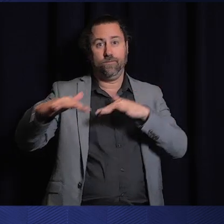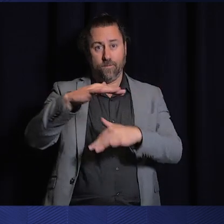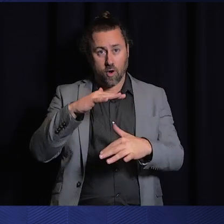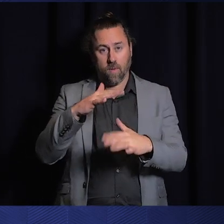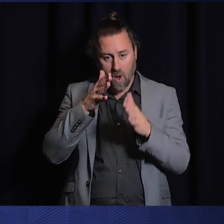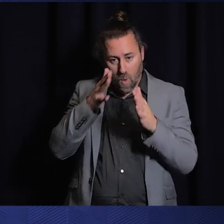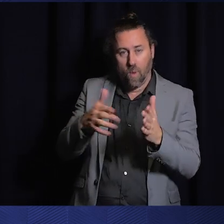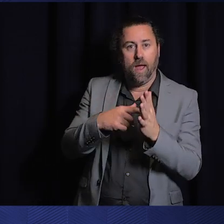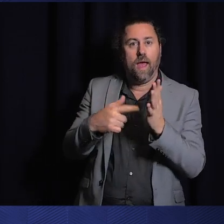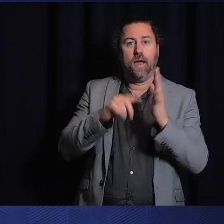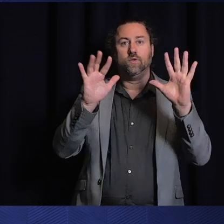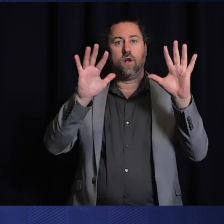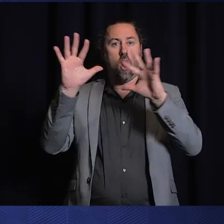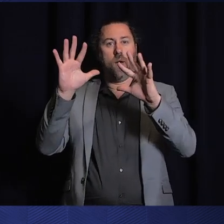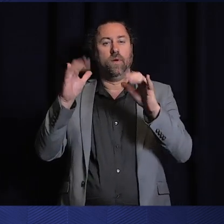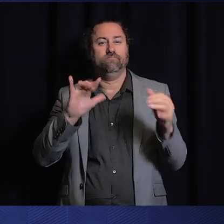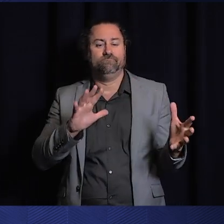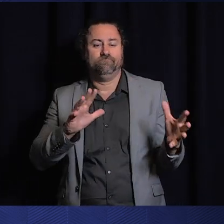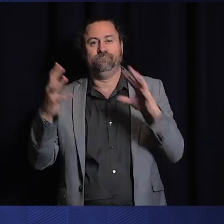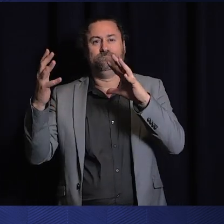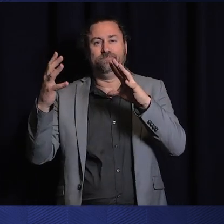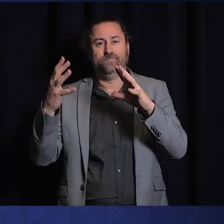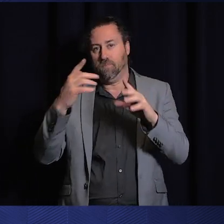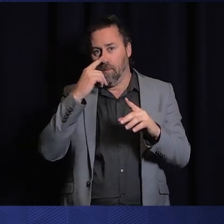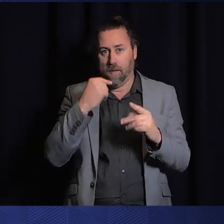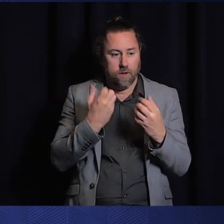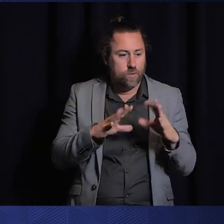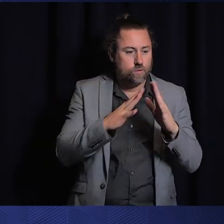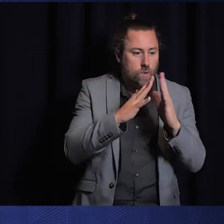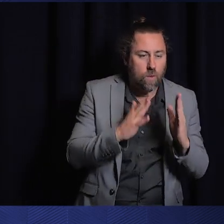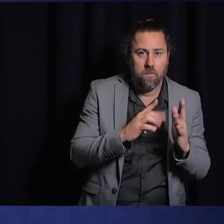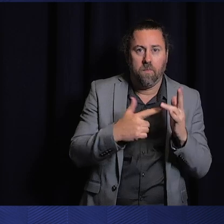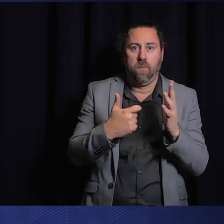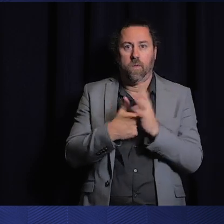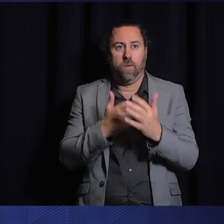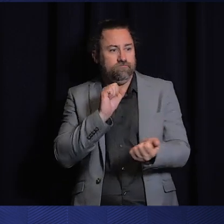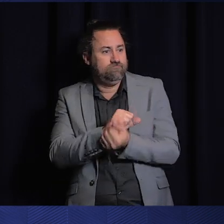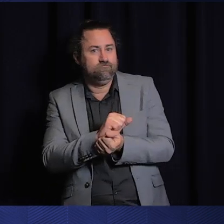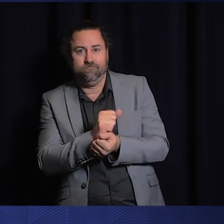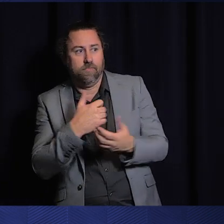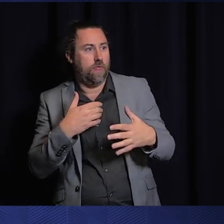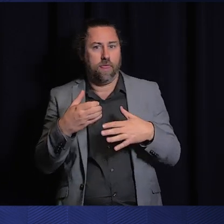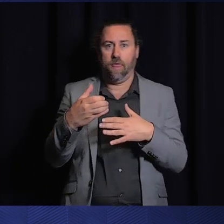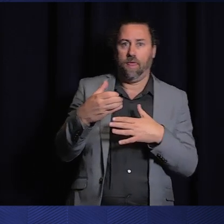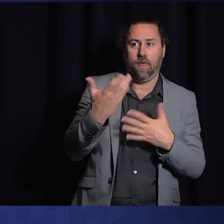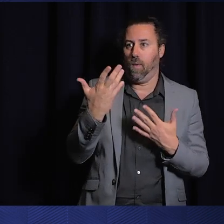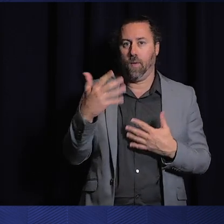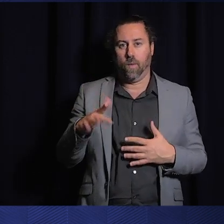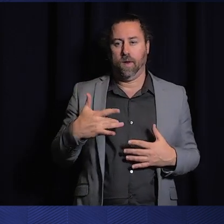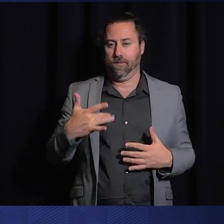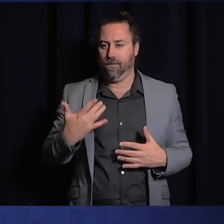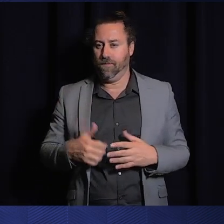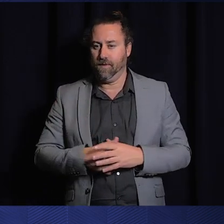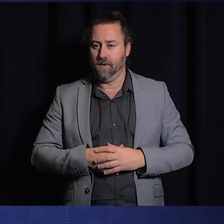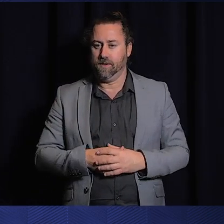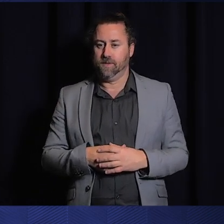on climate and disaster-related displacement. So it's a great pleasure to be moderating the session today. I'd like